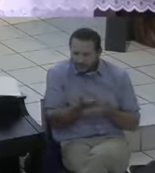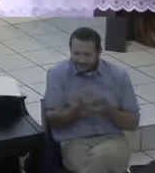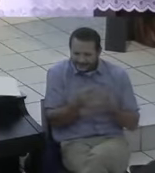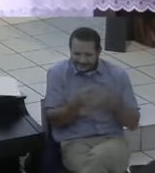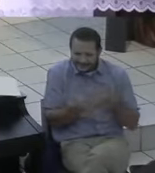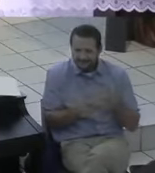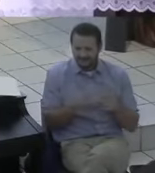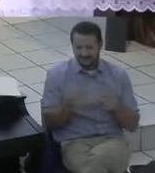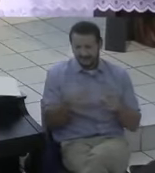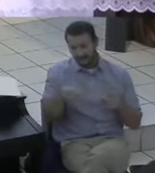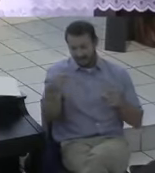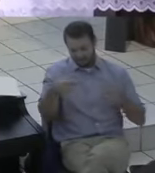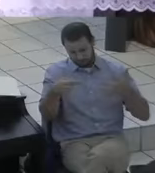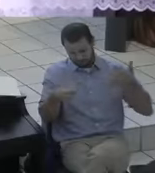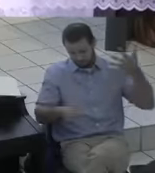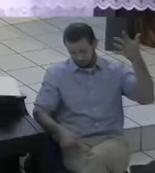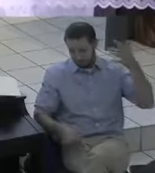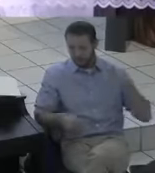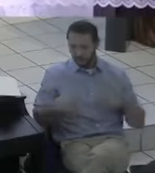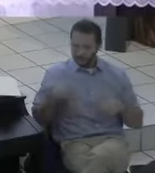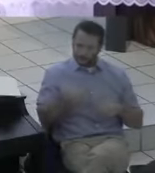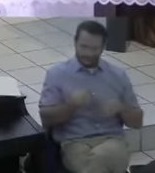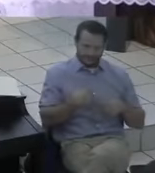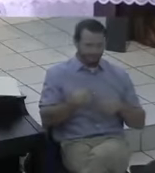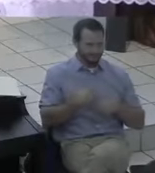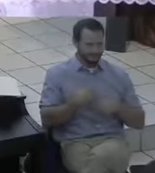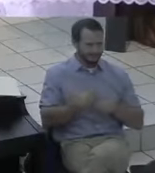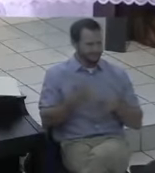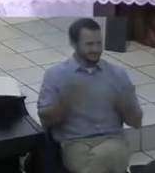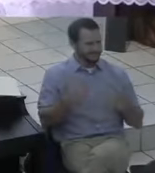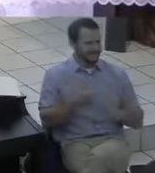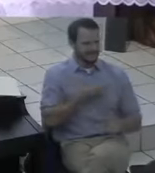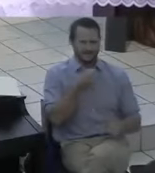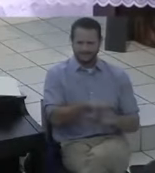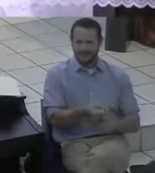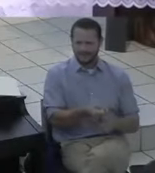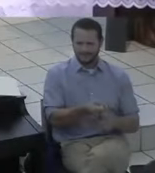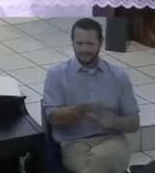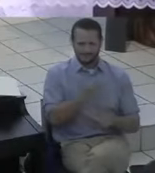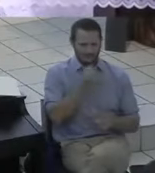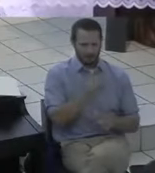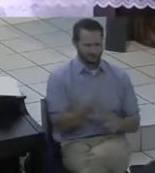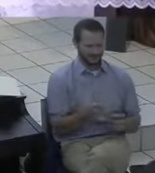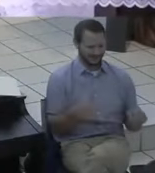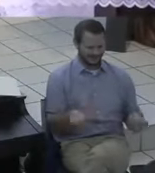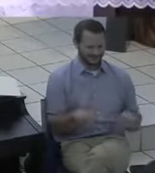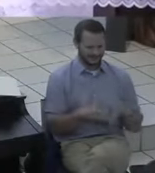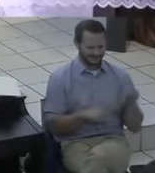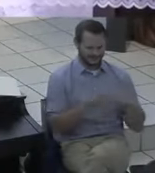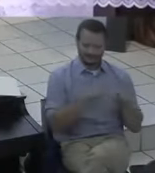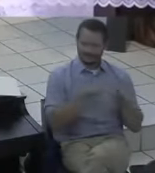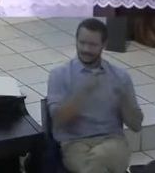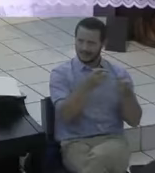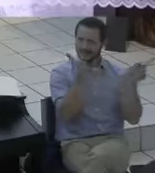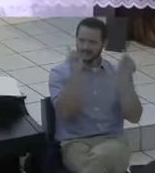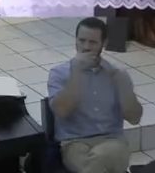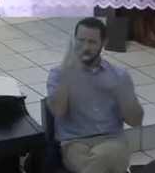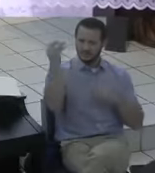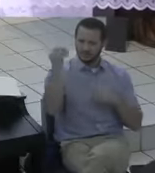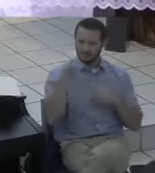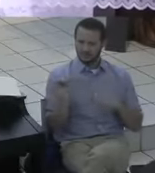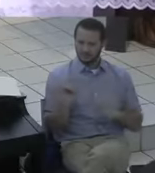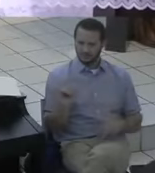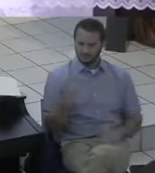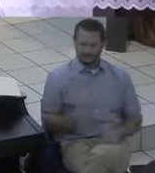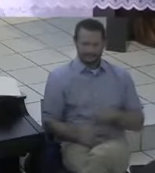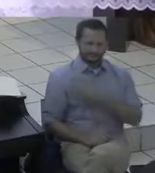So we are making an impact outside of this building in the community that surrounds us. But it's